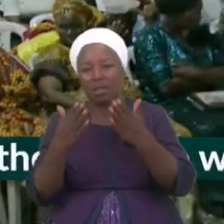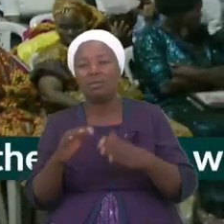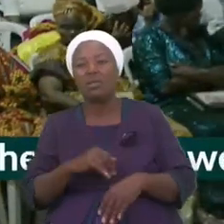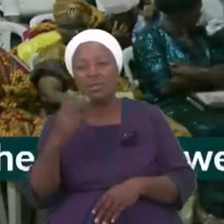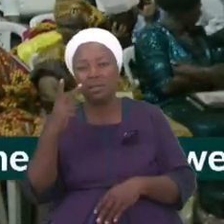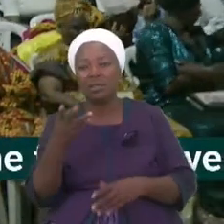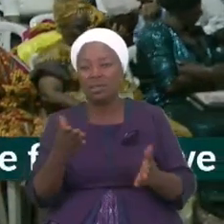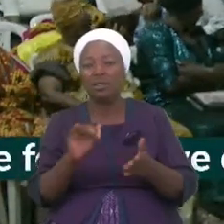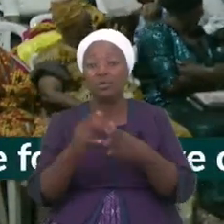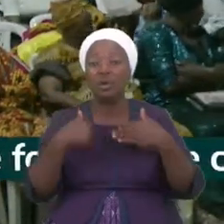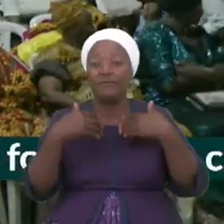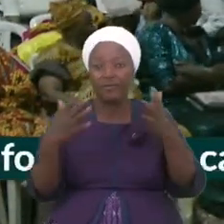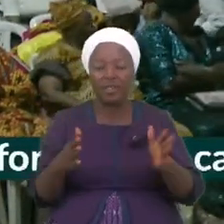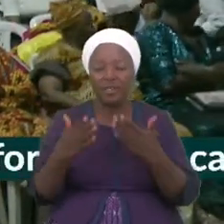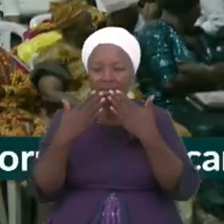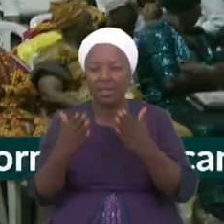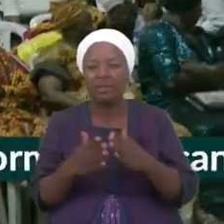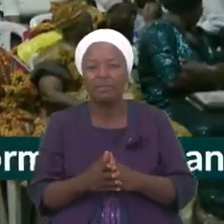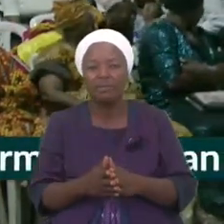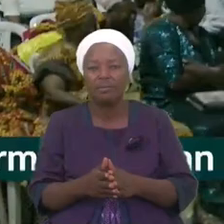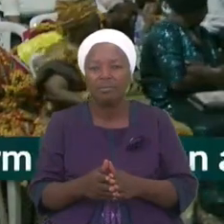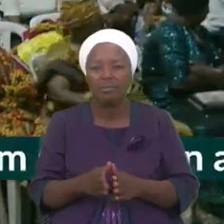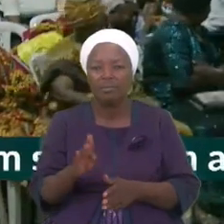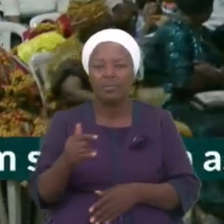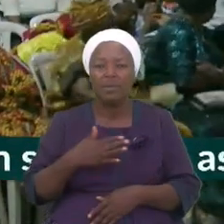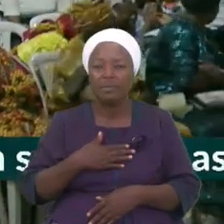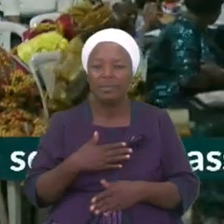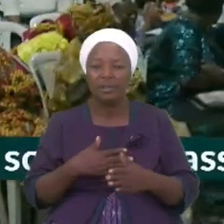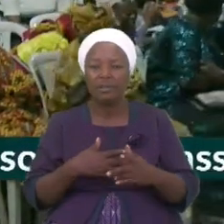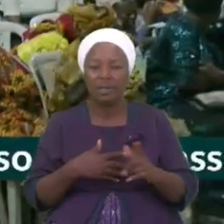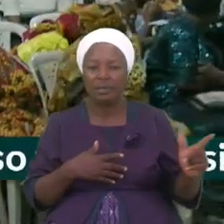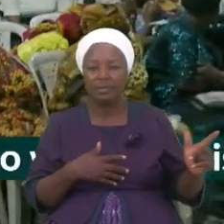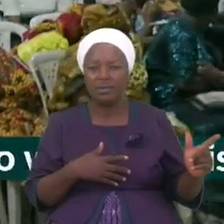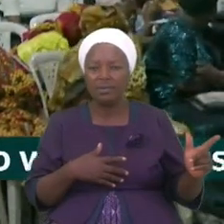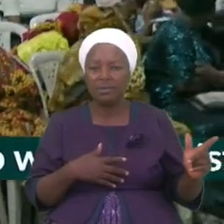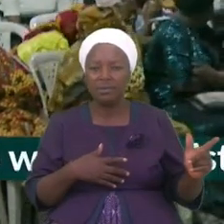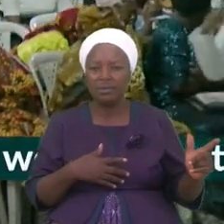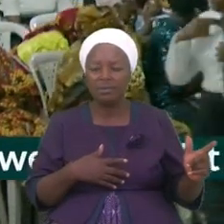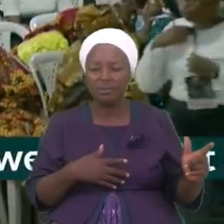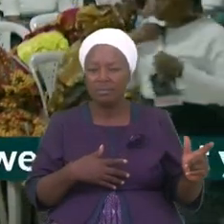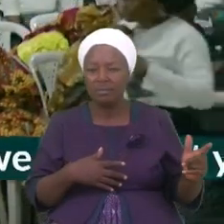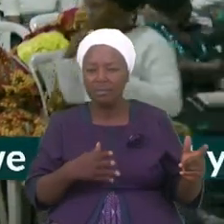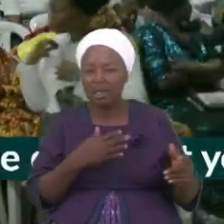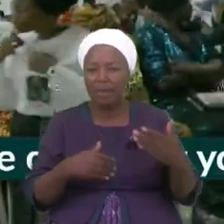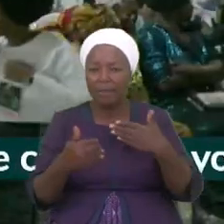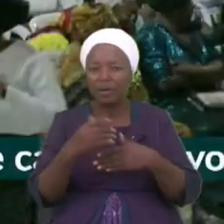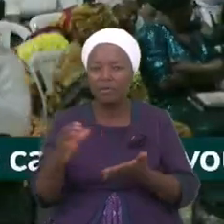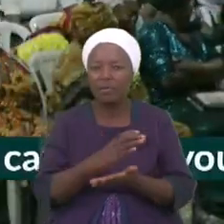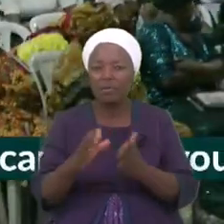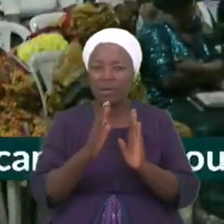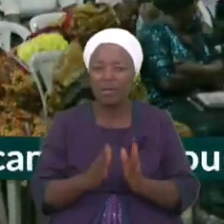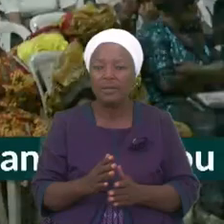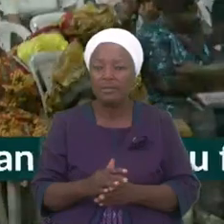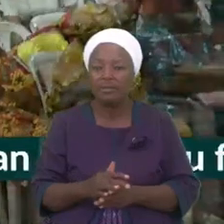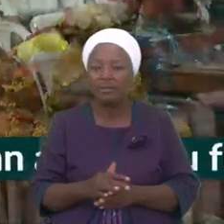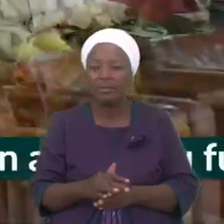front. Okay, by my left-hand side, by the back of the choir seat, if